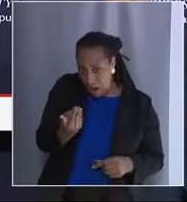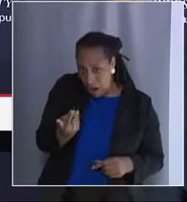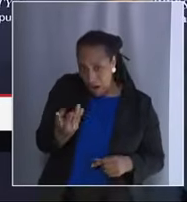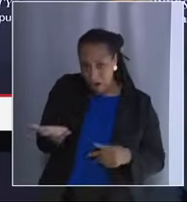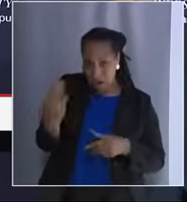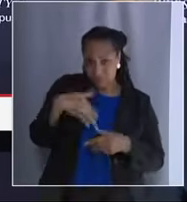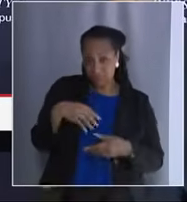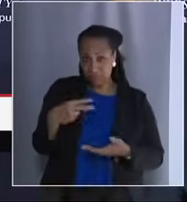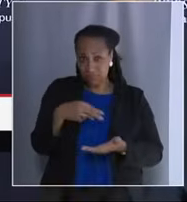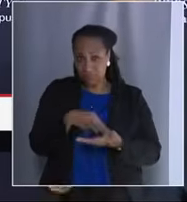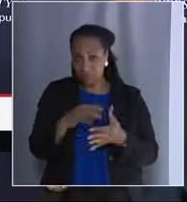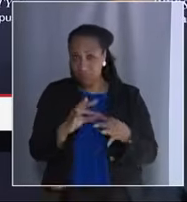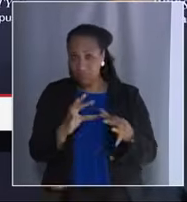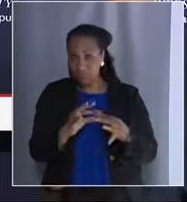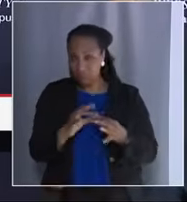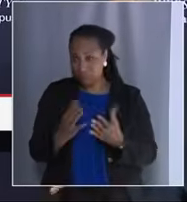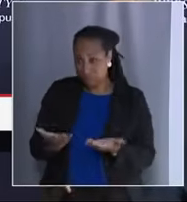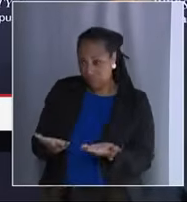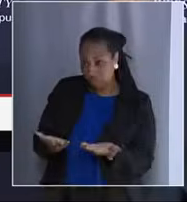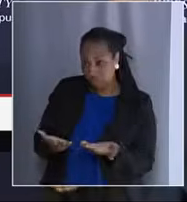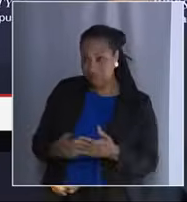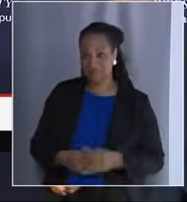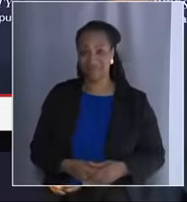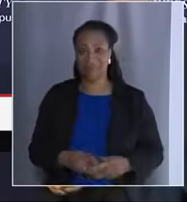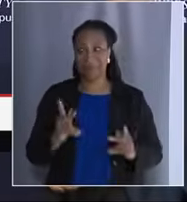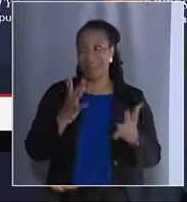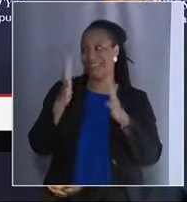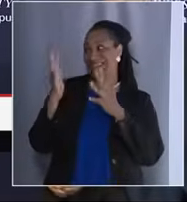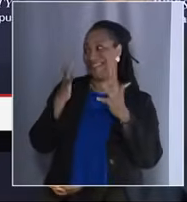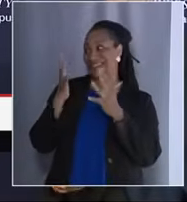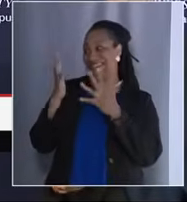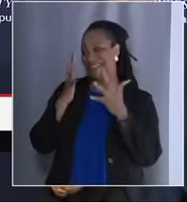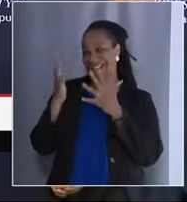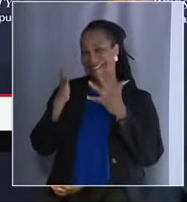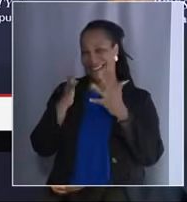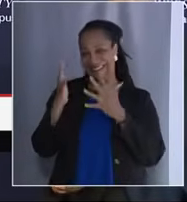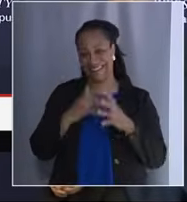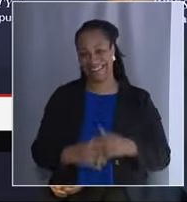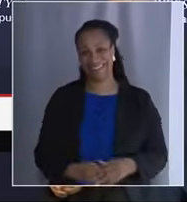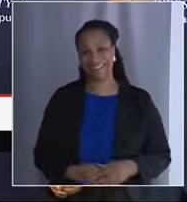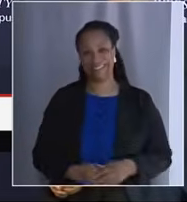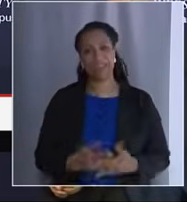You know, as they say, great universities are made through great philanthropy, and